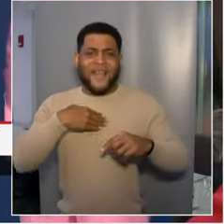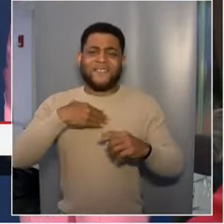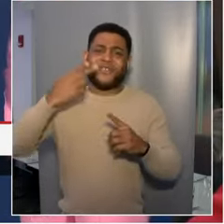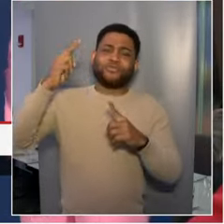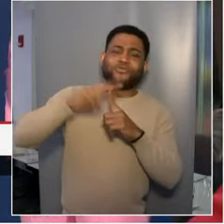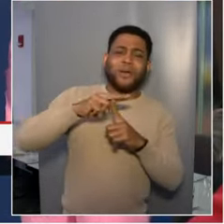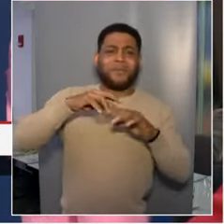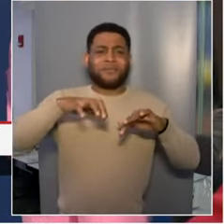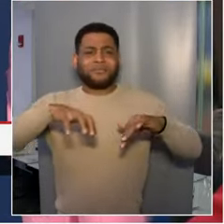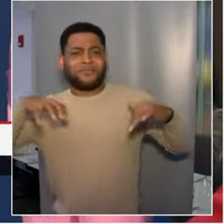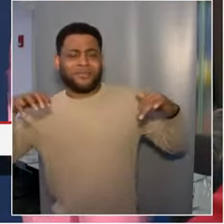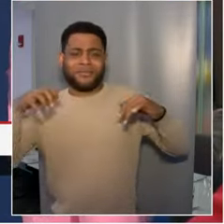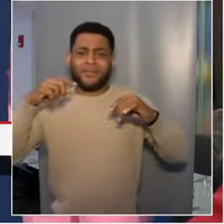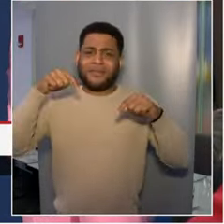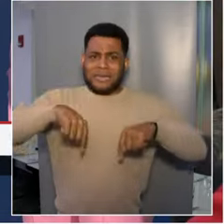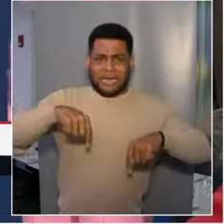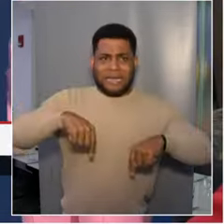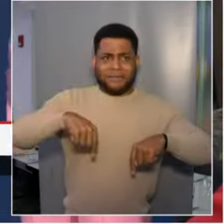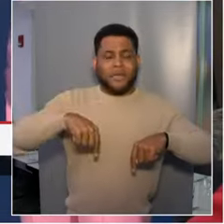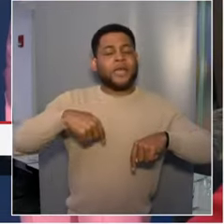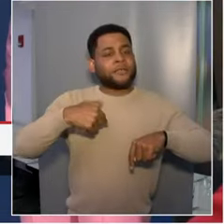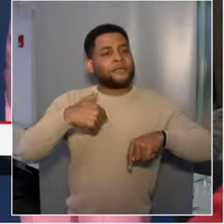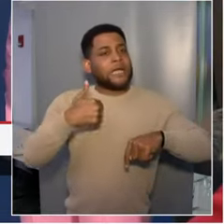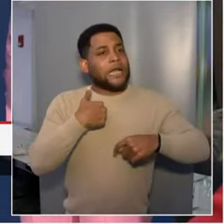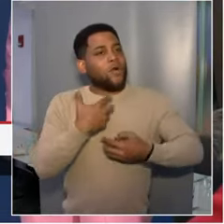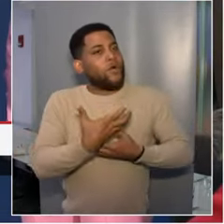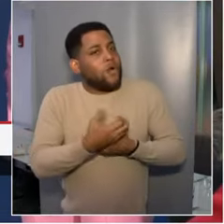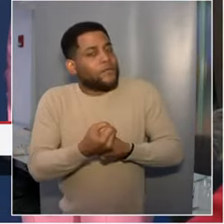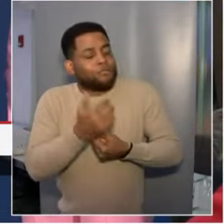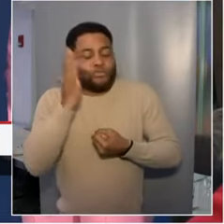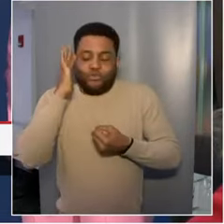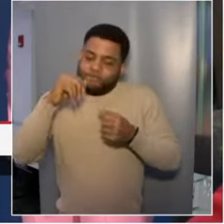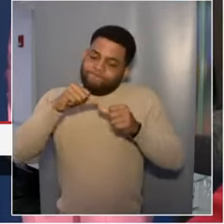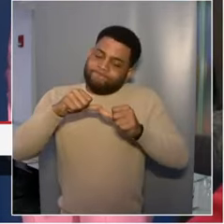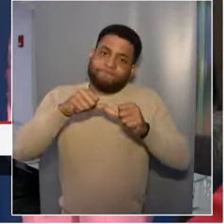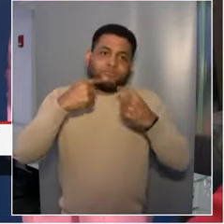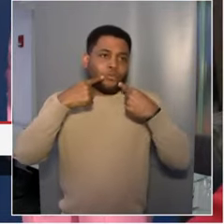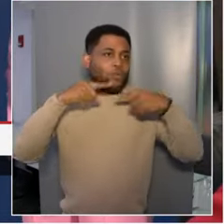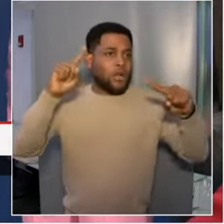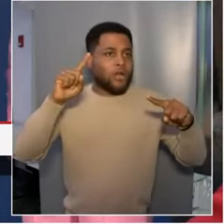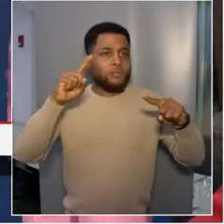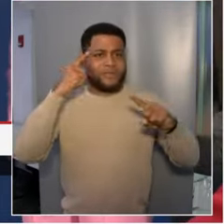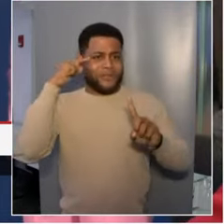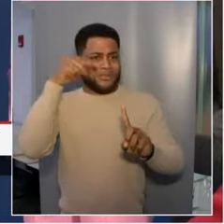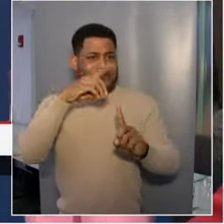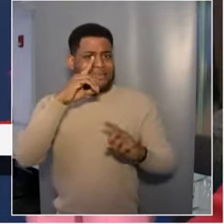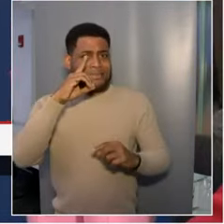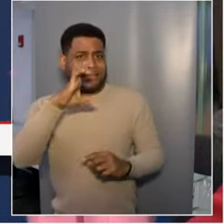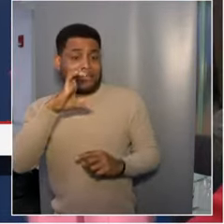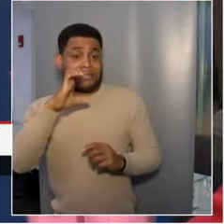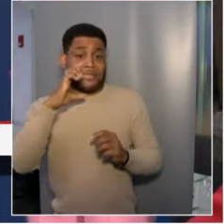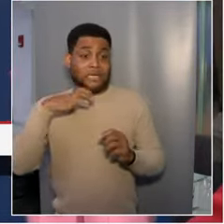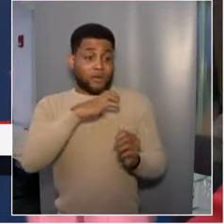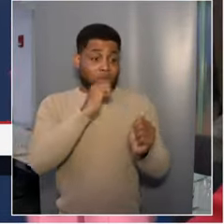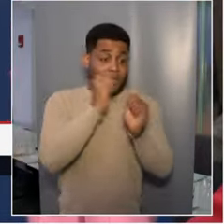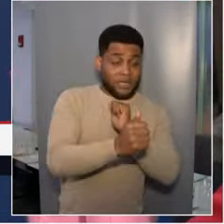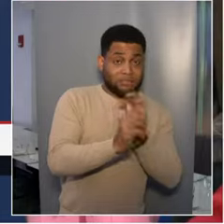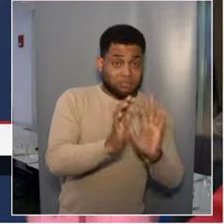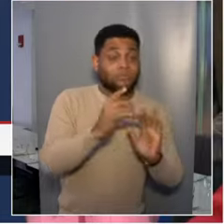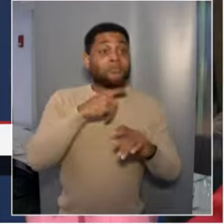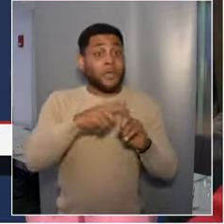am confident that that will go through the council, and I do want to be clear that we're not talking about the operating budget,